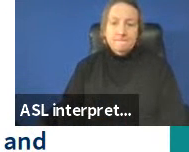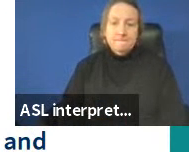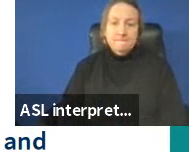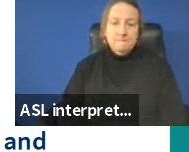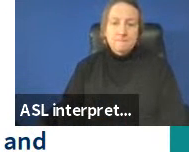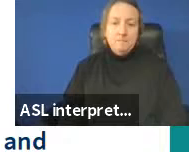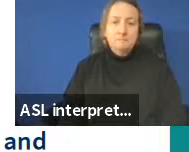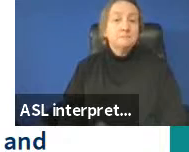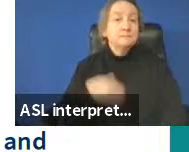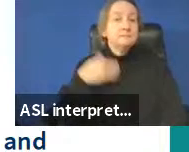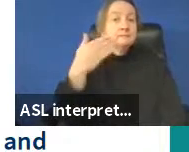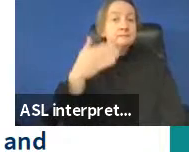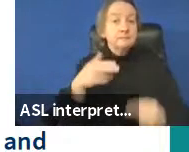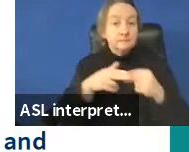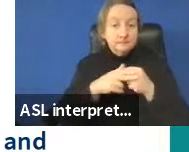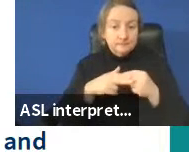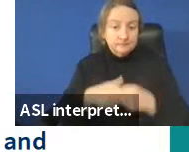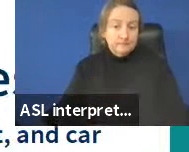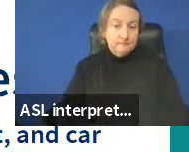Next slide.